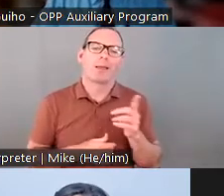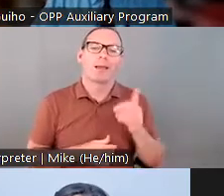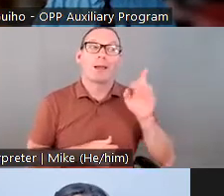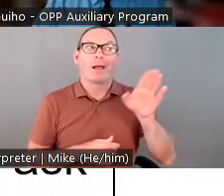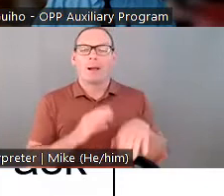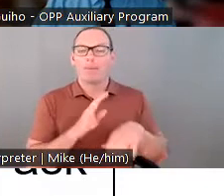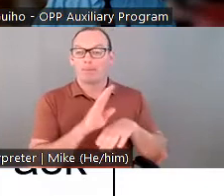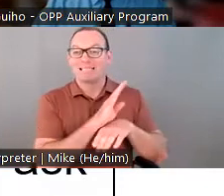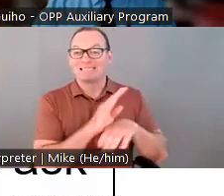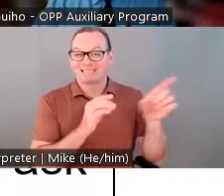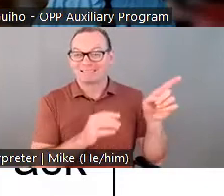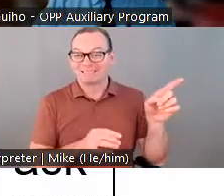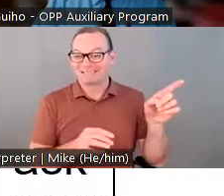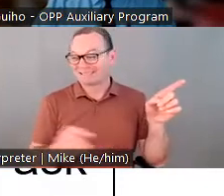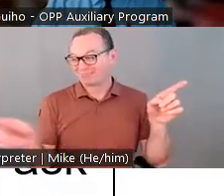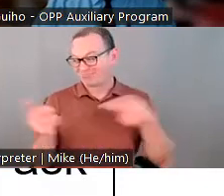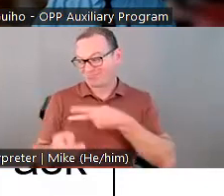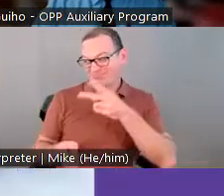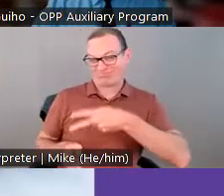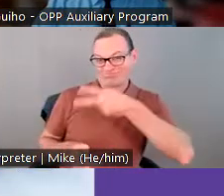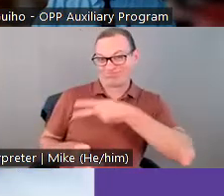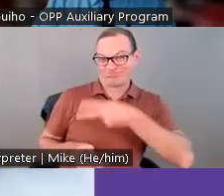are available once a year for you. Great.